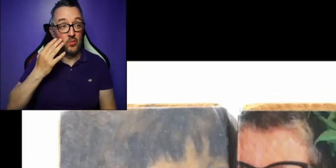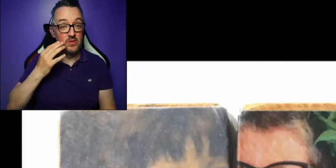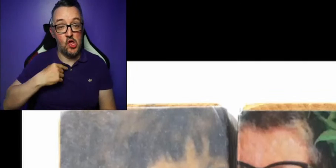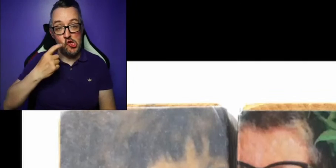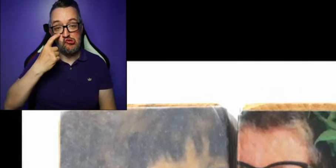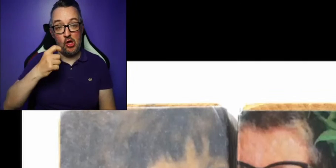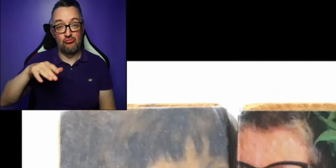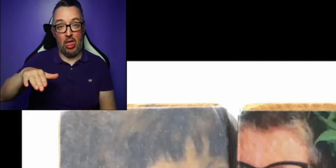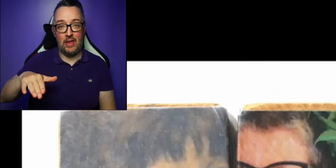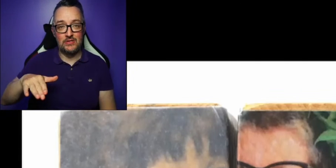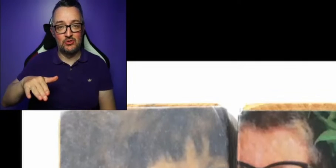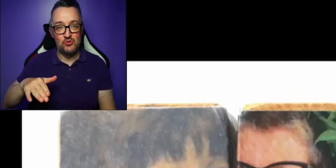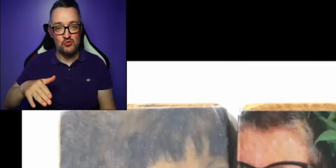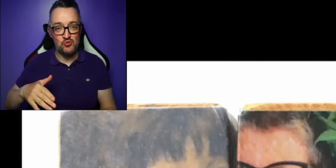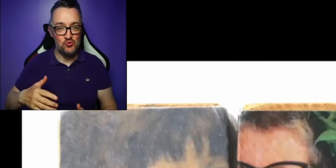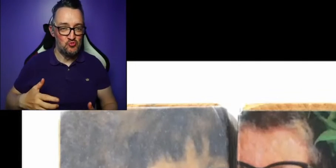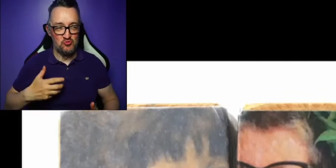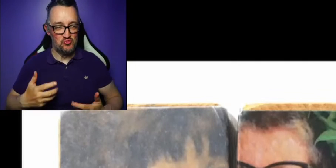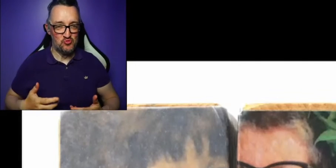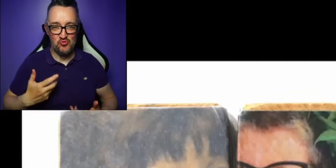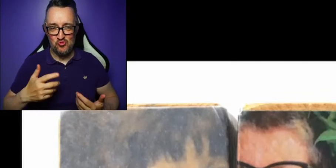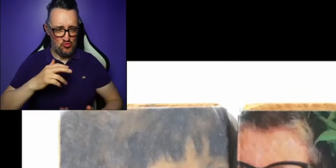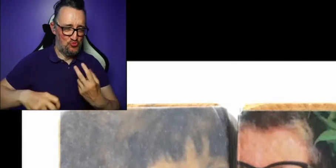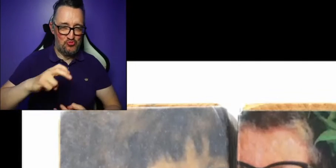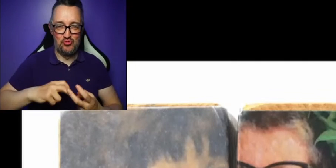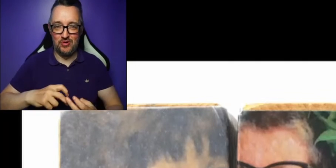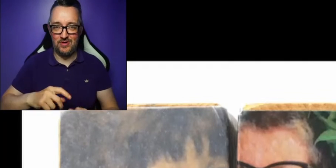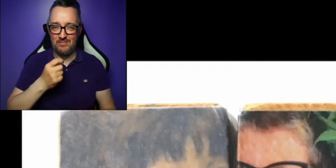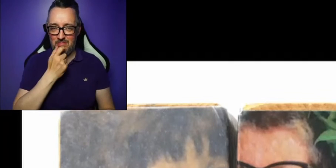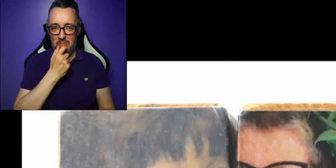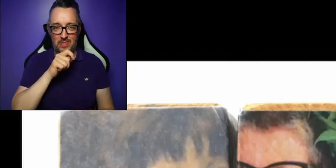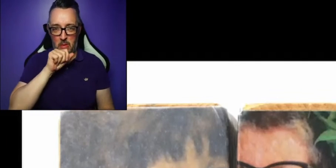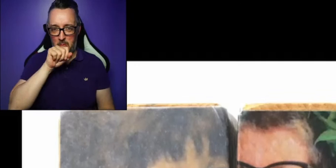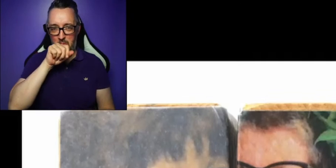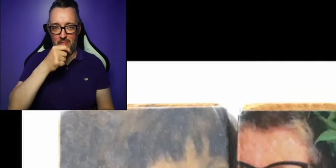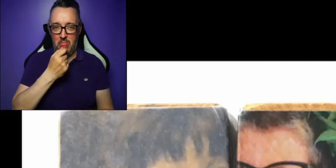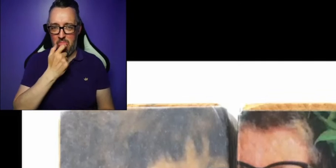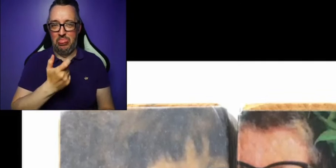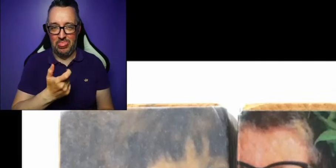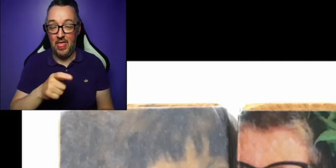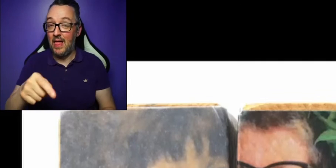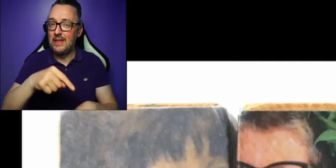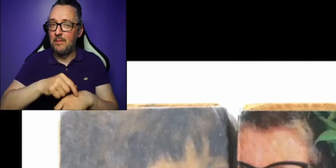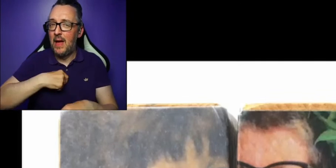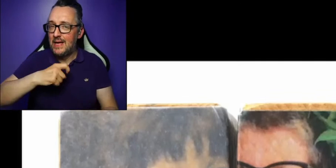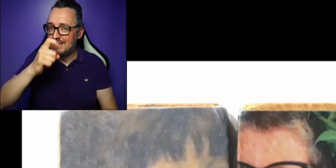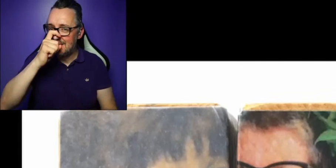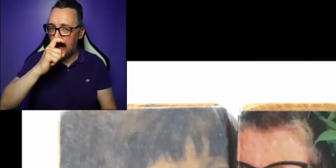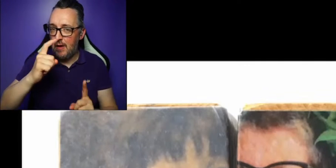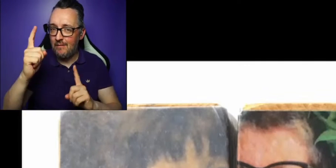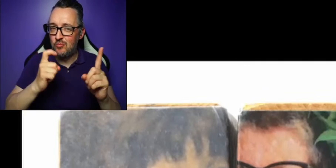kid that you see here, sticking her tongue out at the camera, and I think my sister's the photographer.